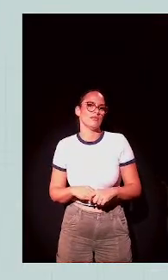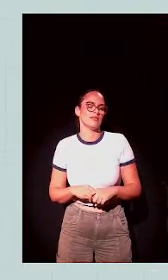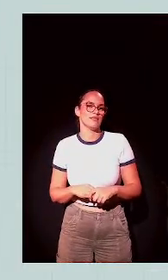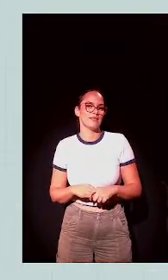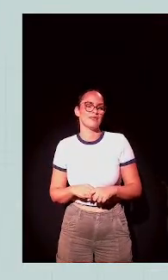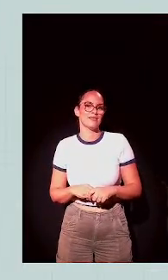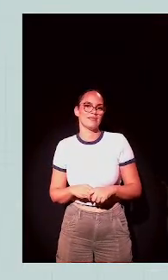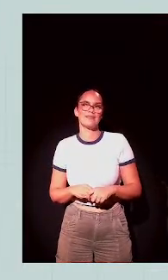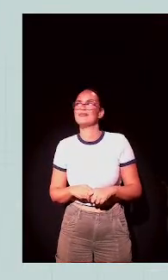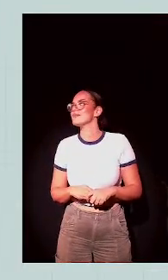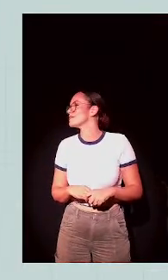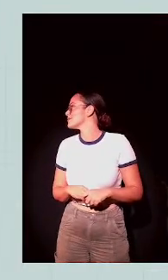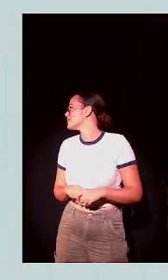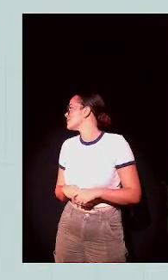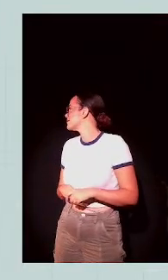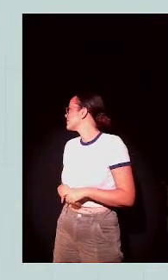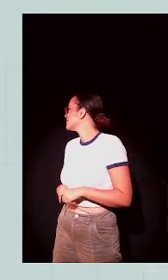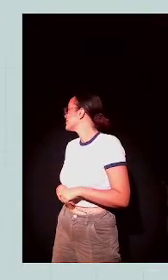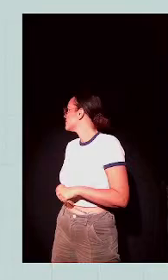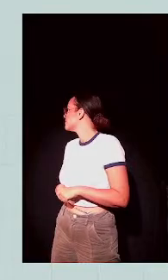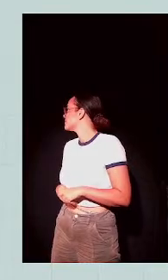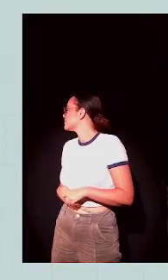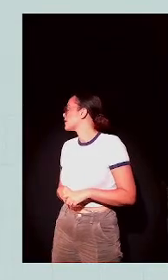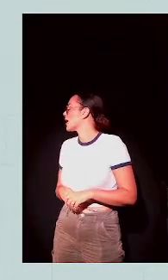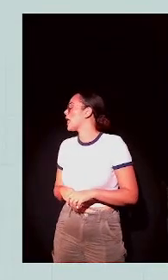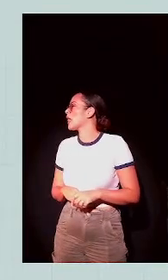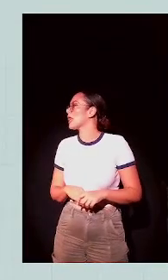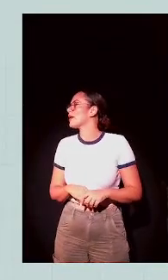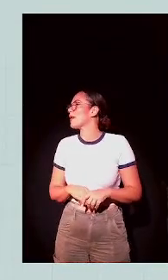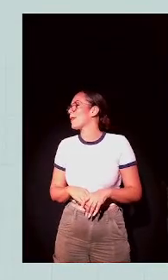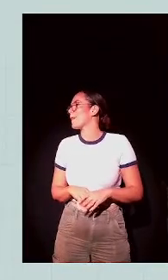state. A little tweaks.